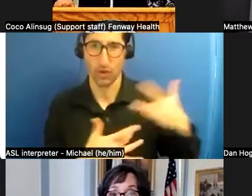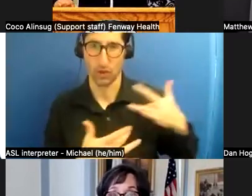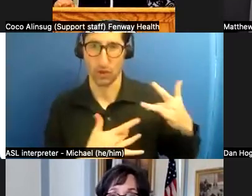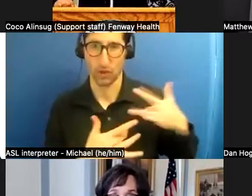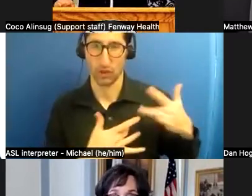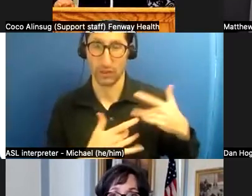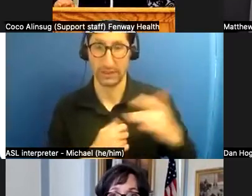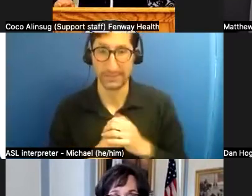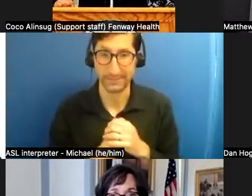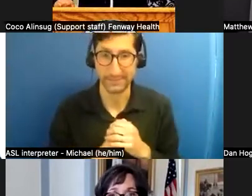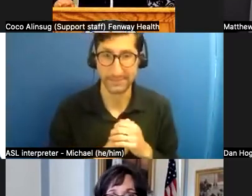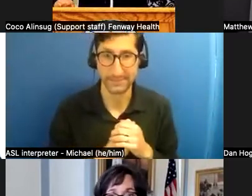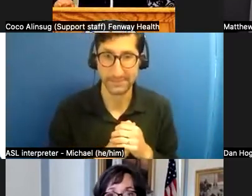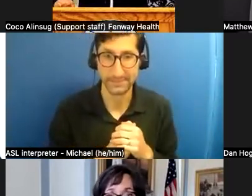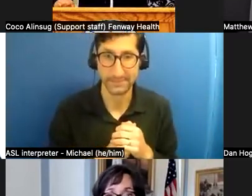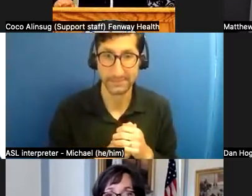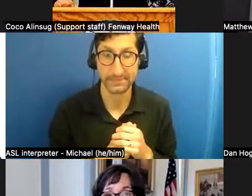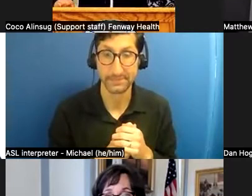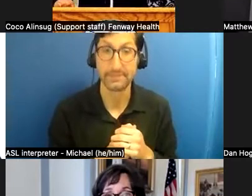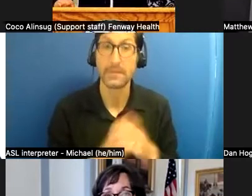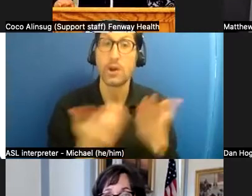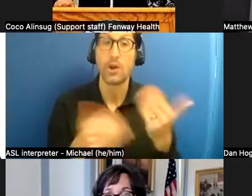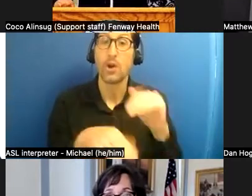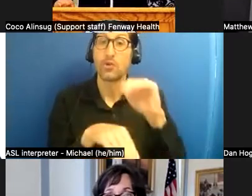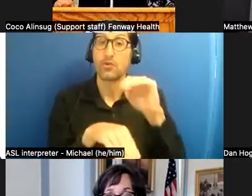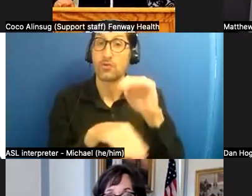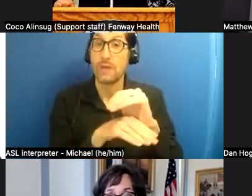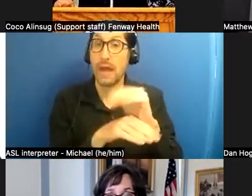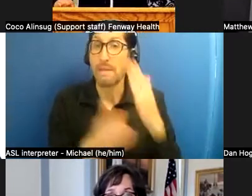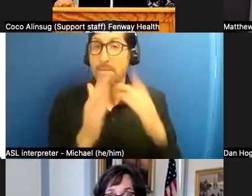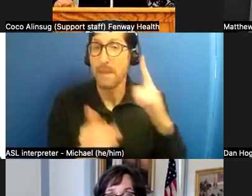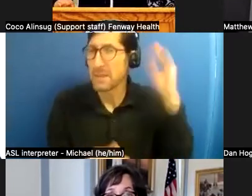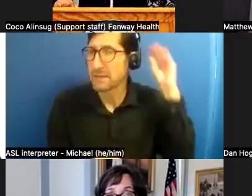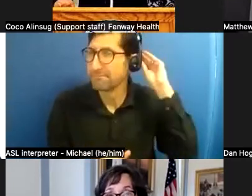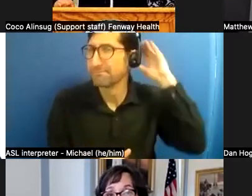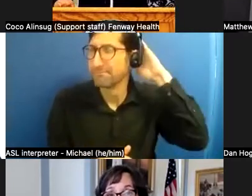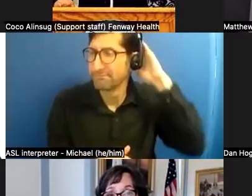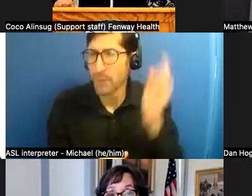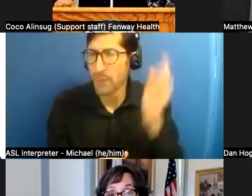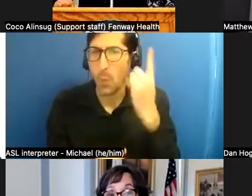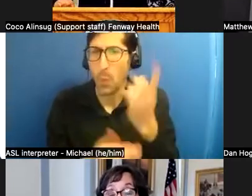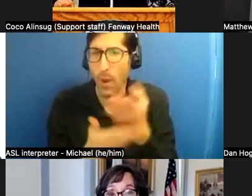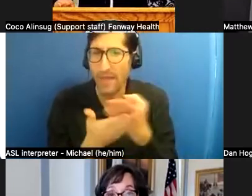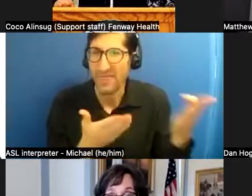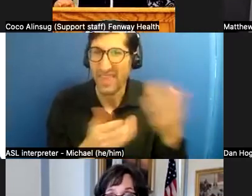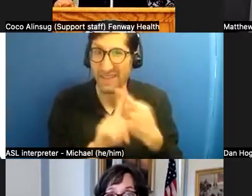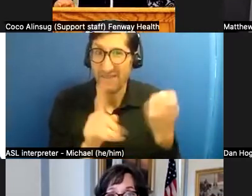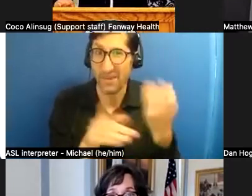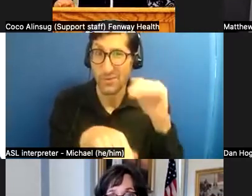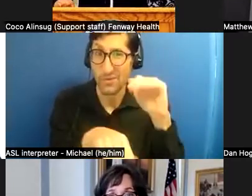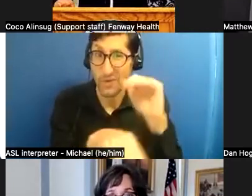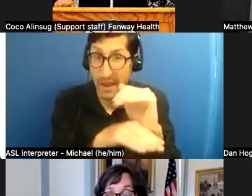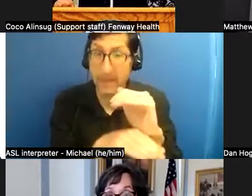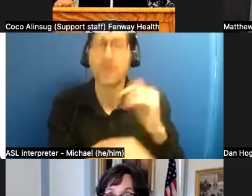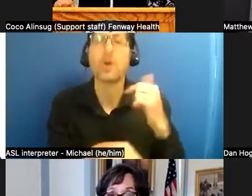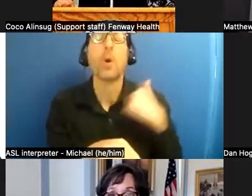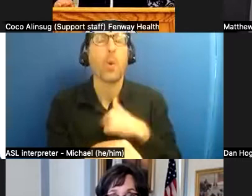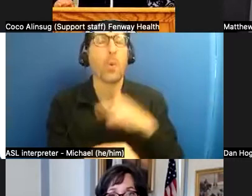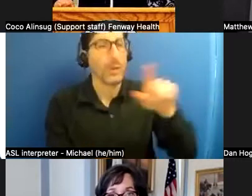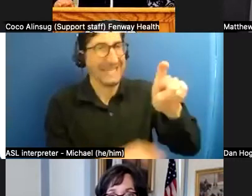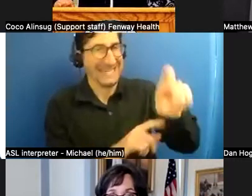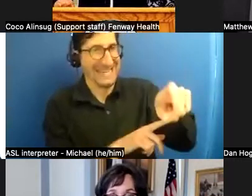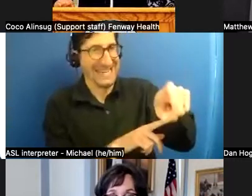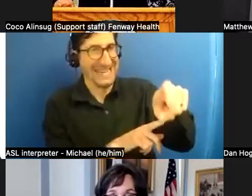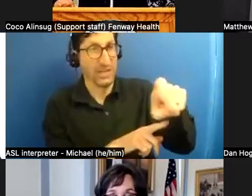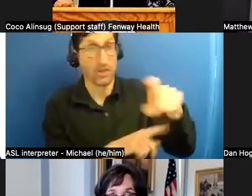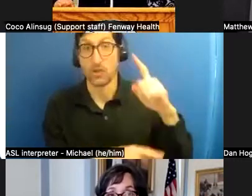there's only one thing you take away from this conversation, it's that we need to